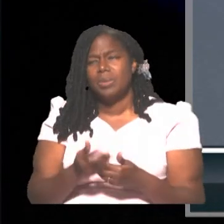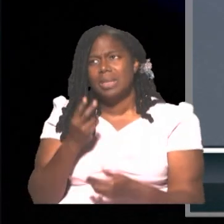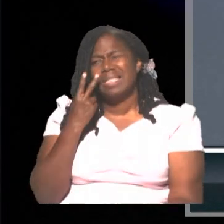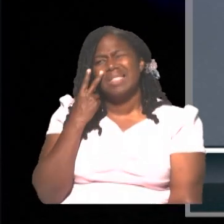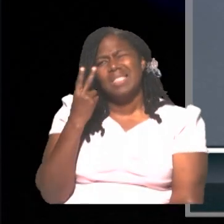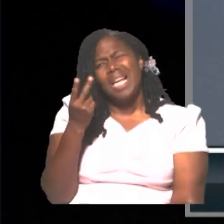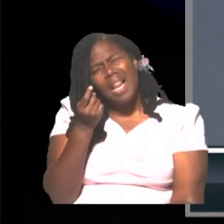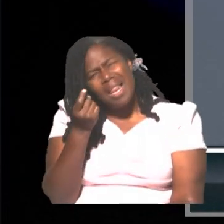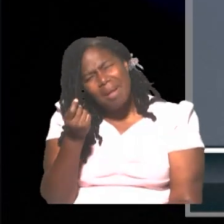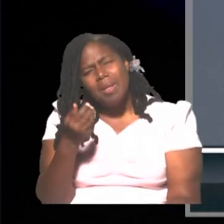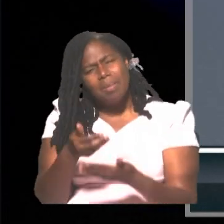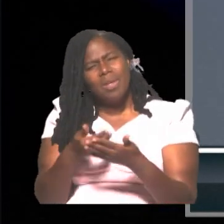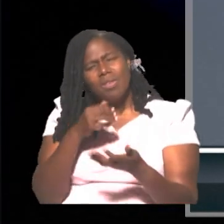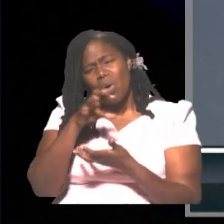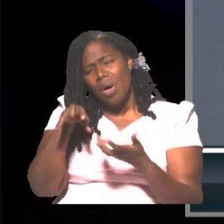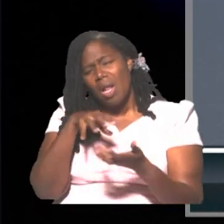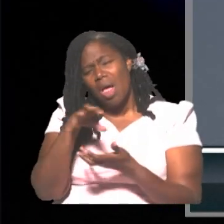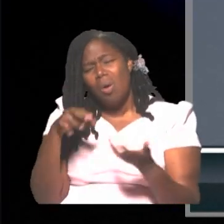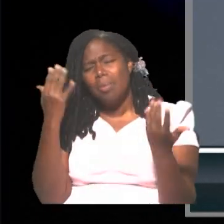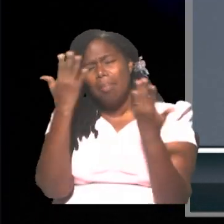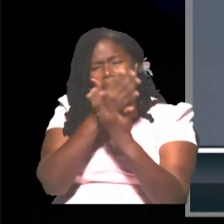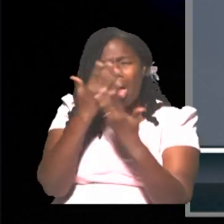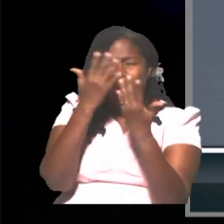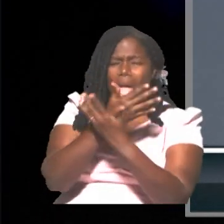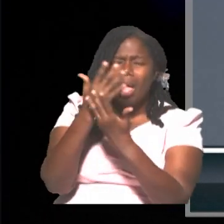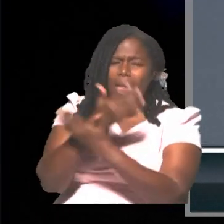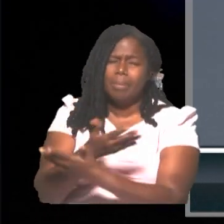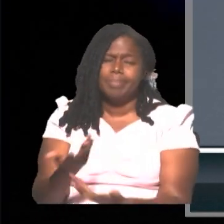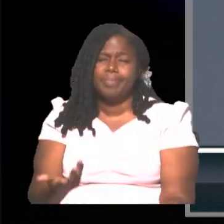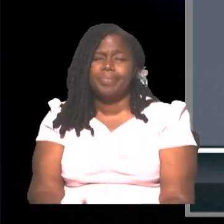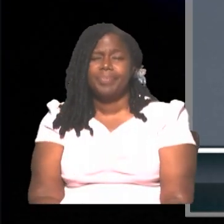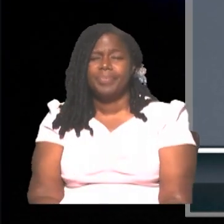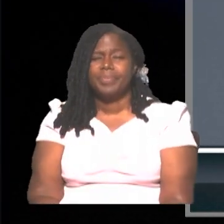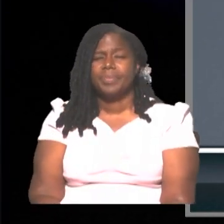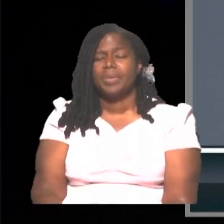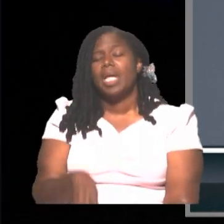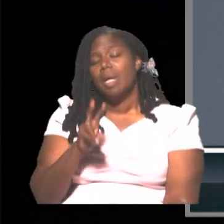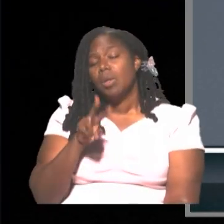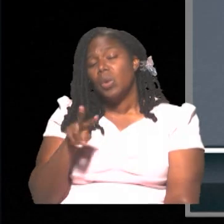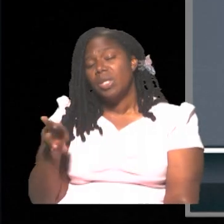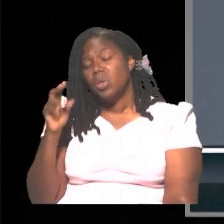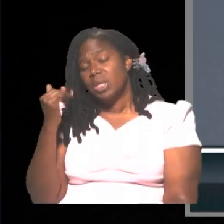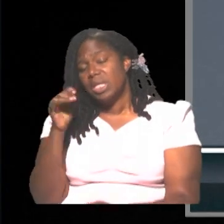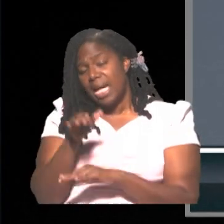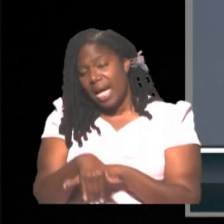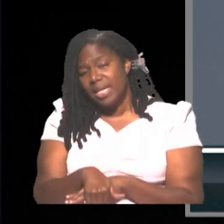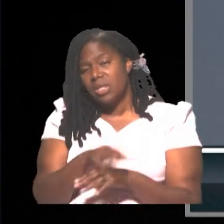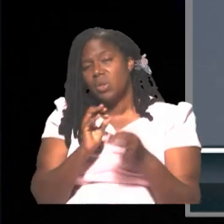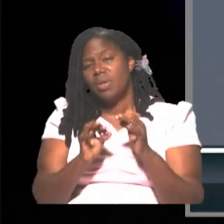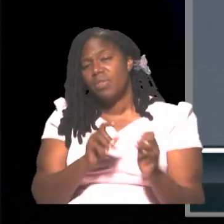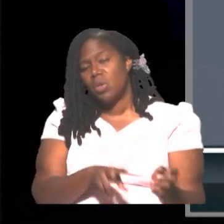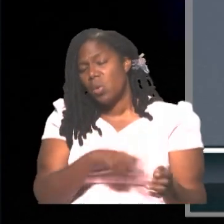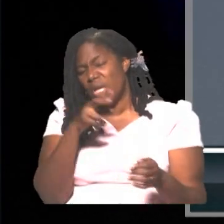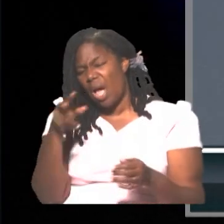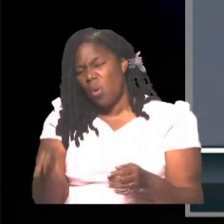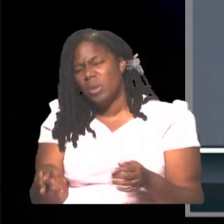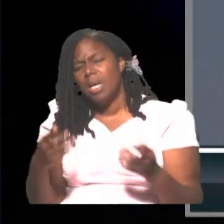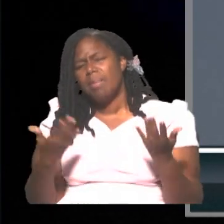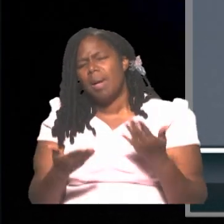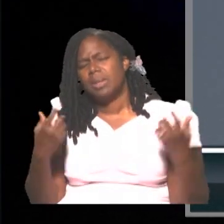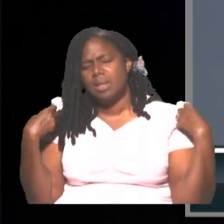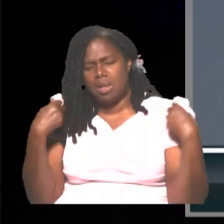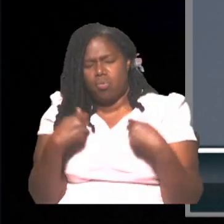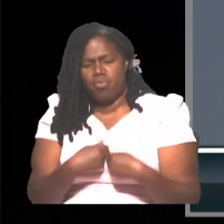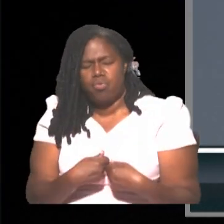glimpse before the clouds roll in. Temperatures will dip to a cool 22 degrees. So if you're stepping outside to see the blood moon, you might want to bring a